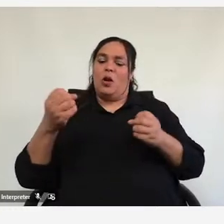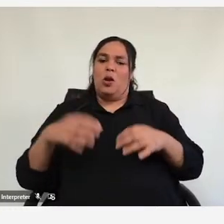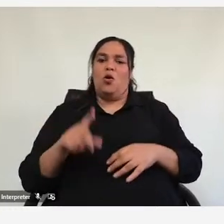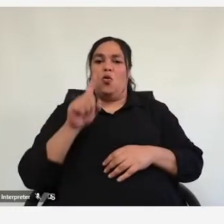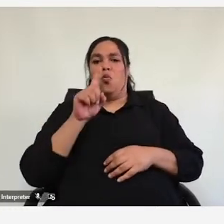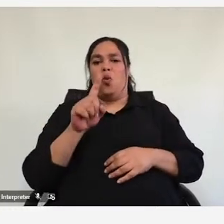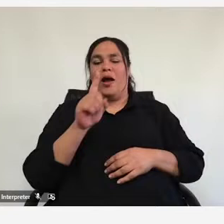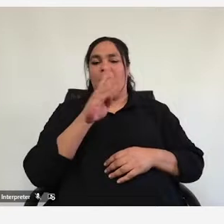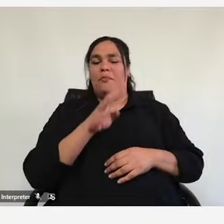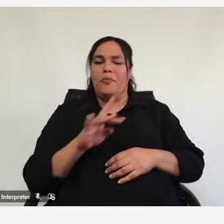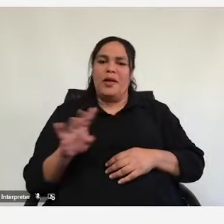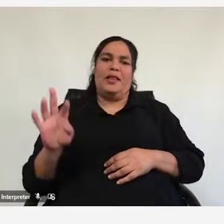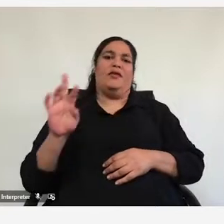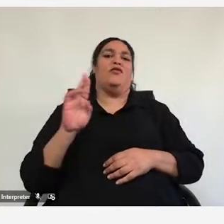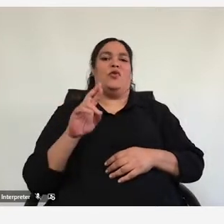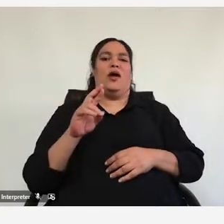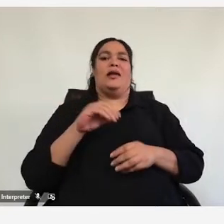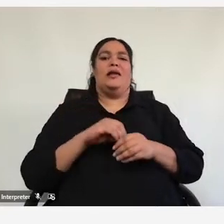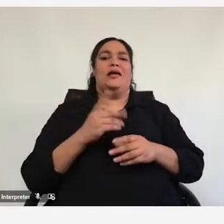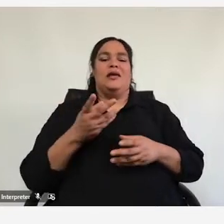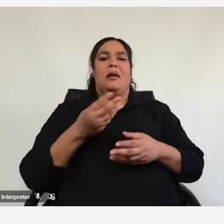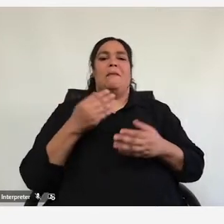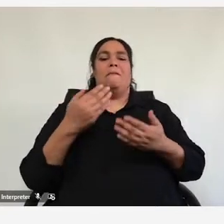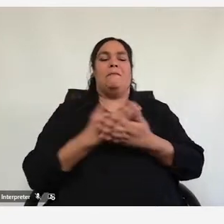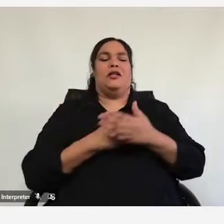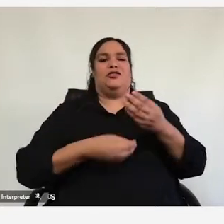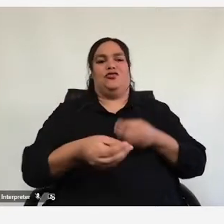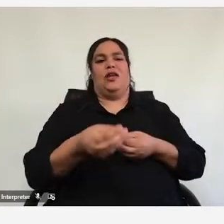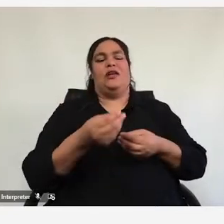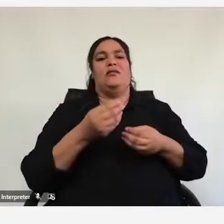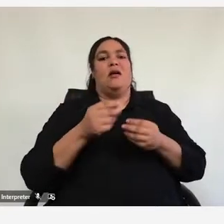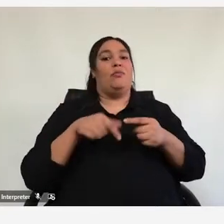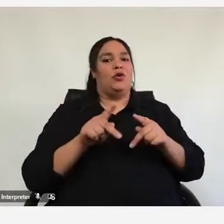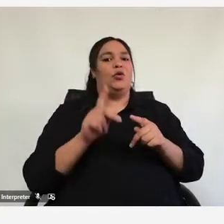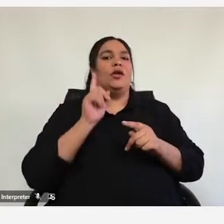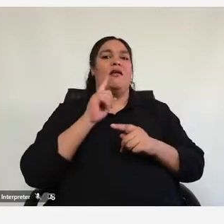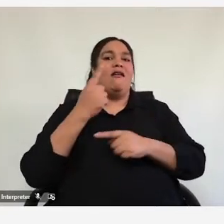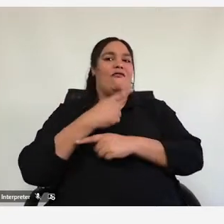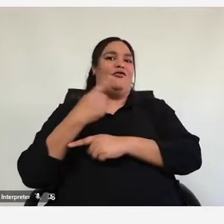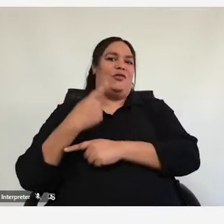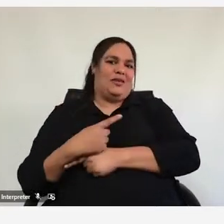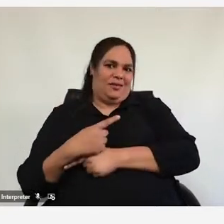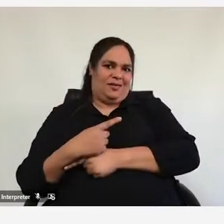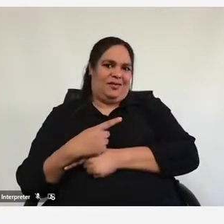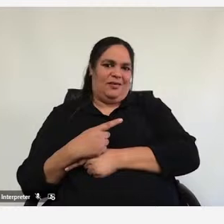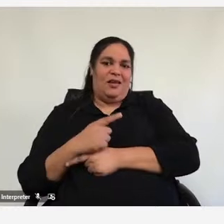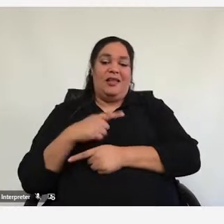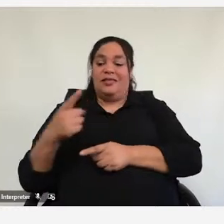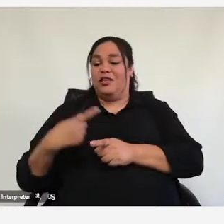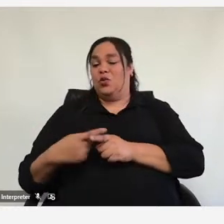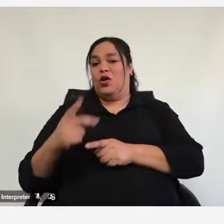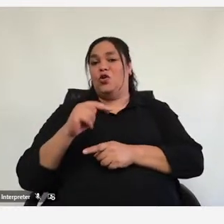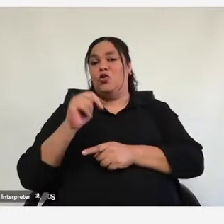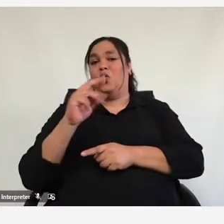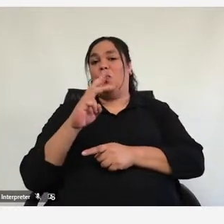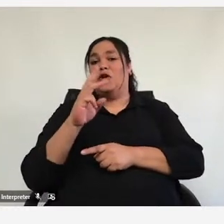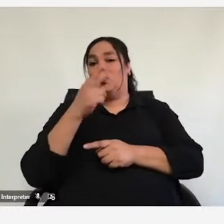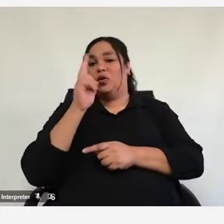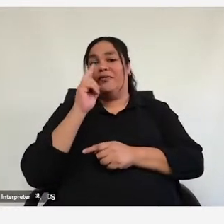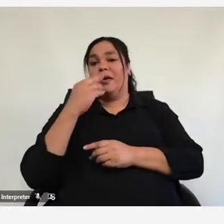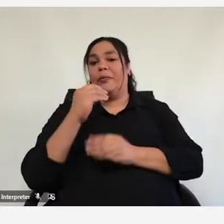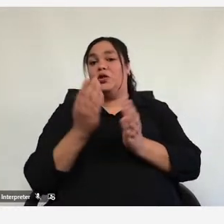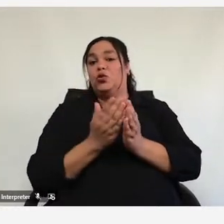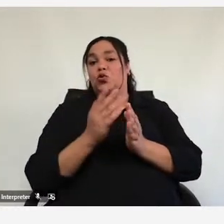1 billion rand in missed trade opportunities every day. This week, the Northwest University Business